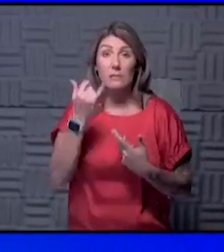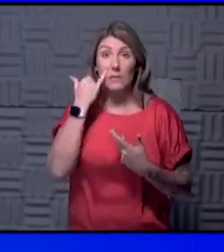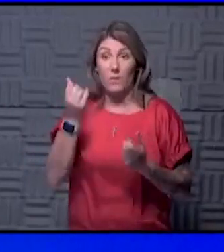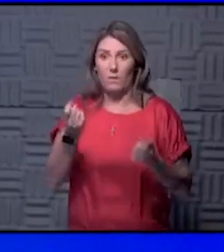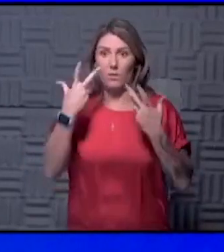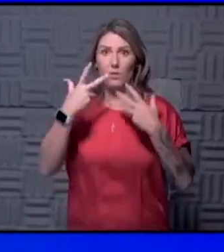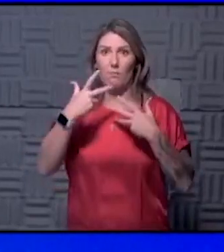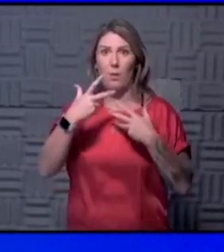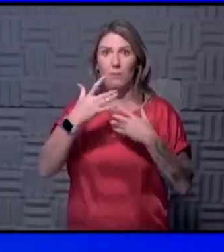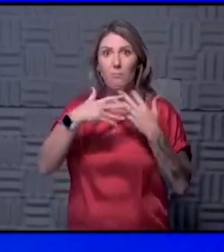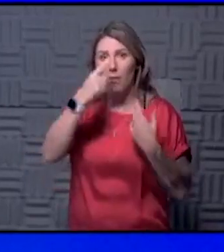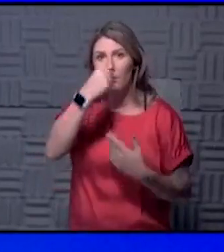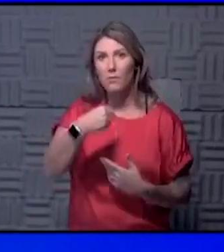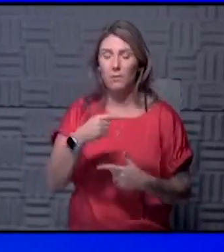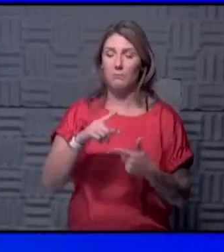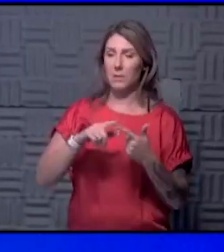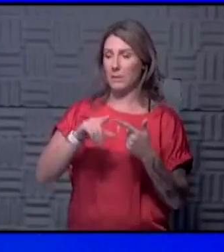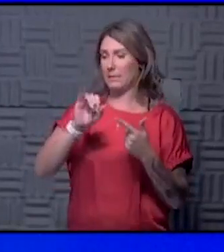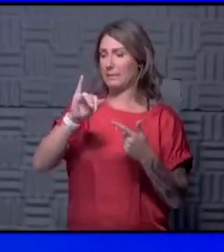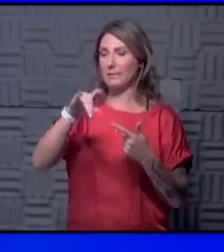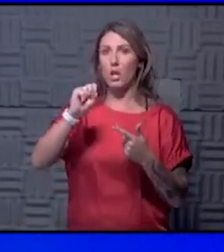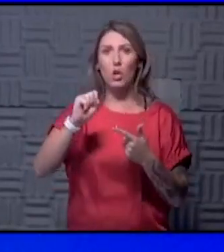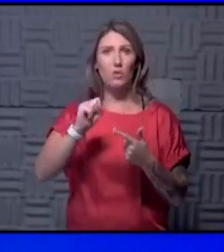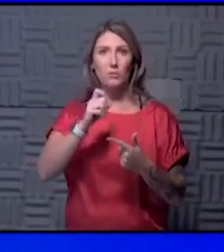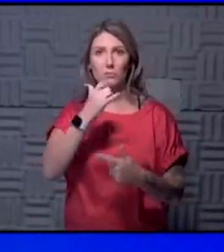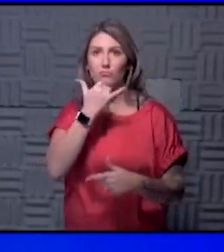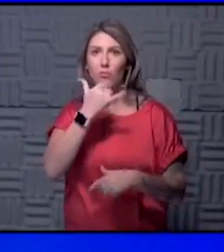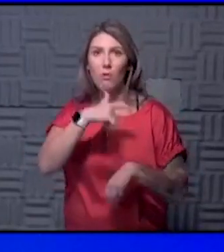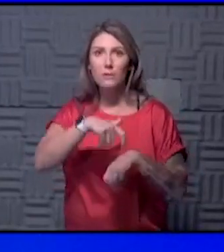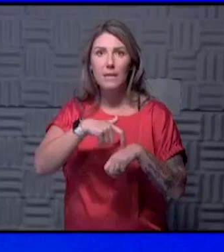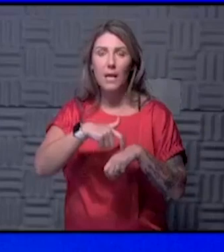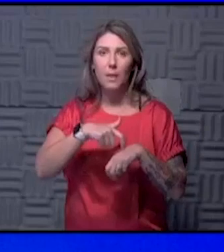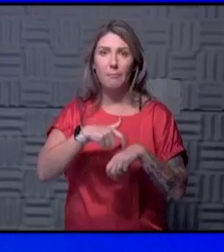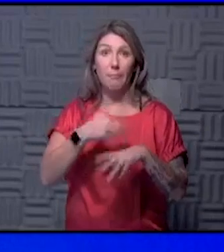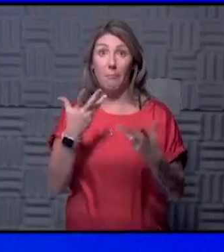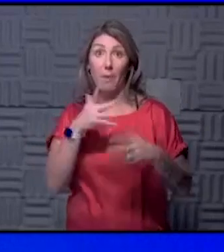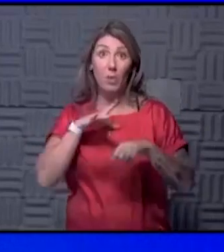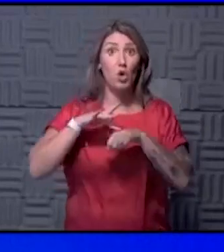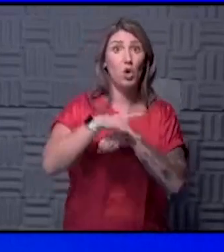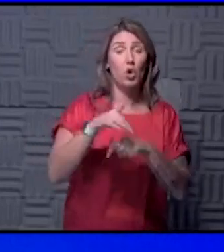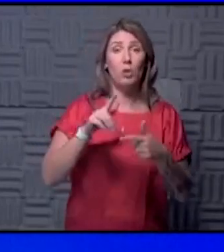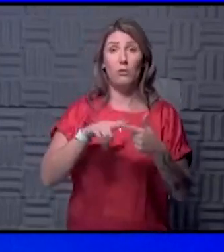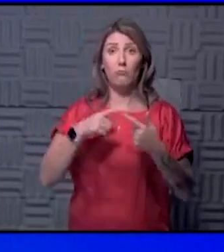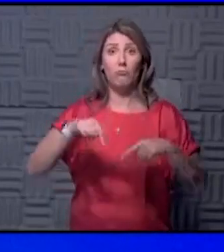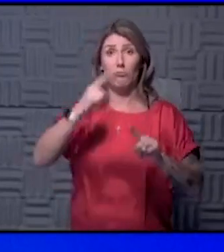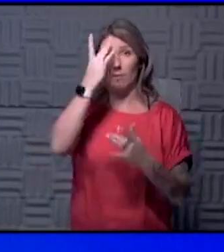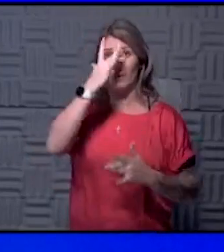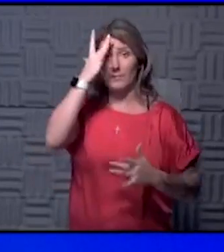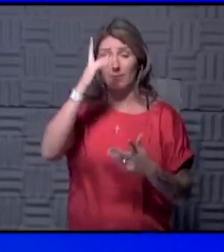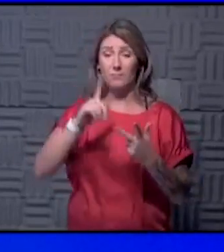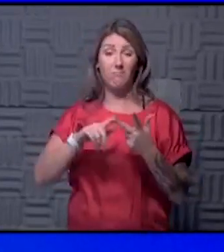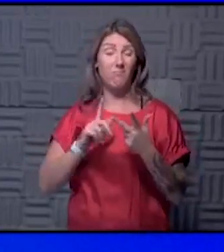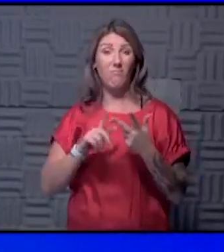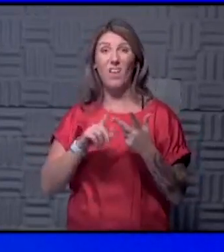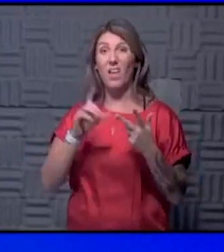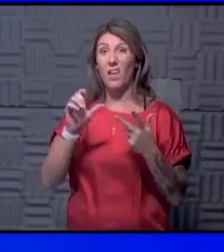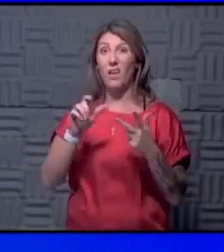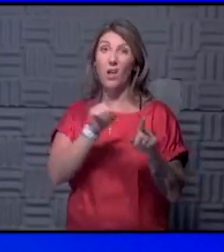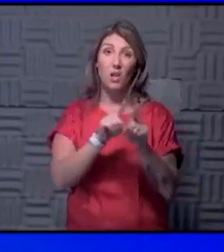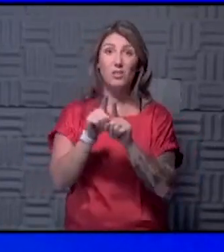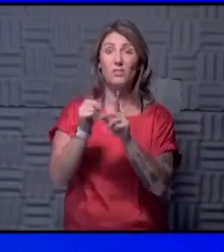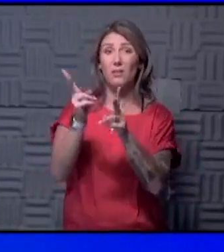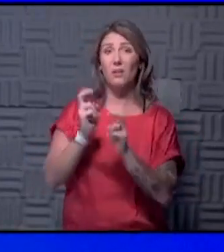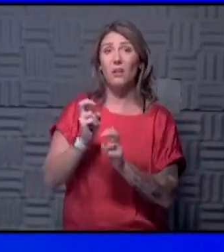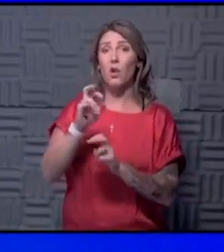anticoagulation, steroids given at the wrong time, too early in the course of disease, and then it is otherwise fairly difficult to get remdesivir. It